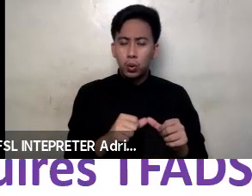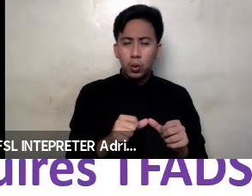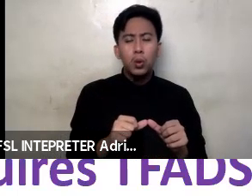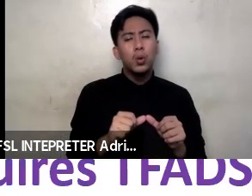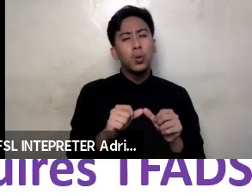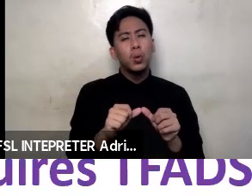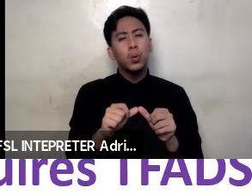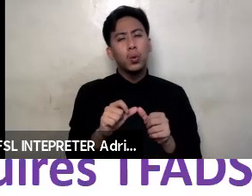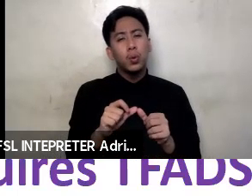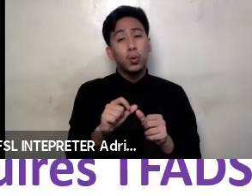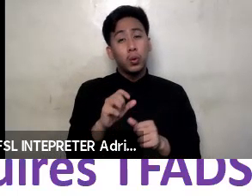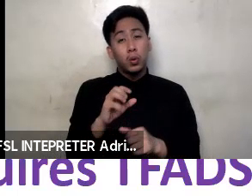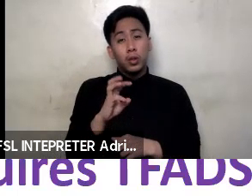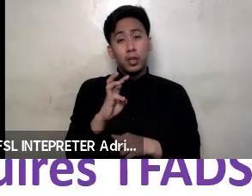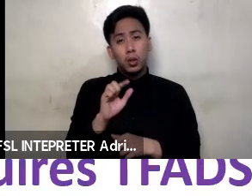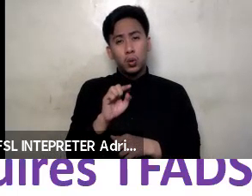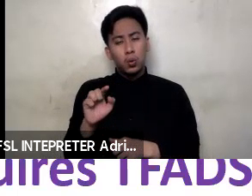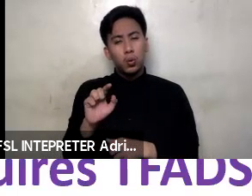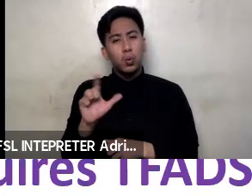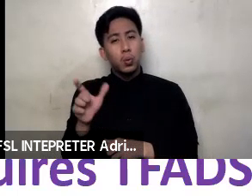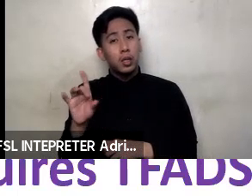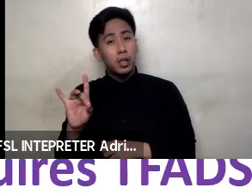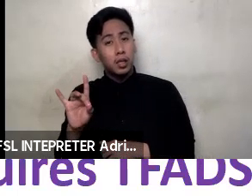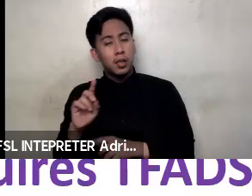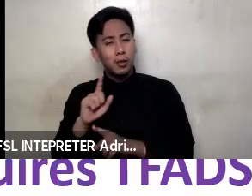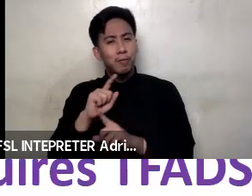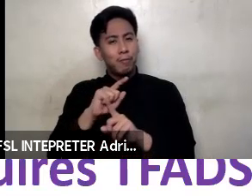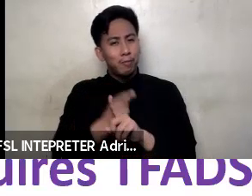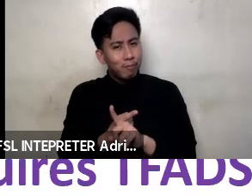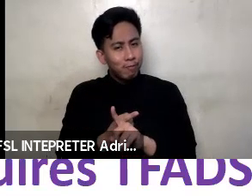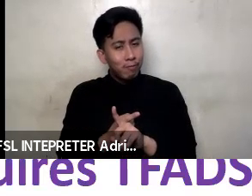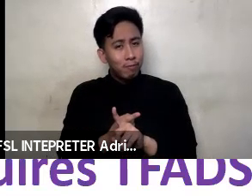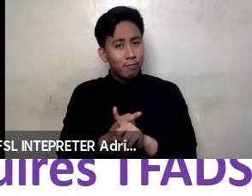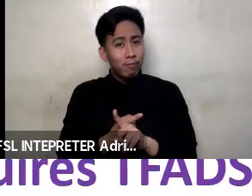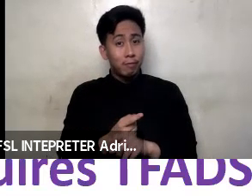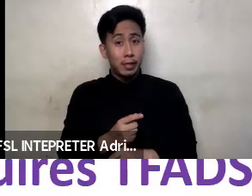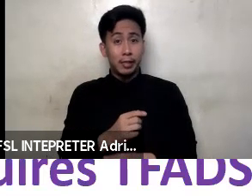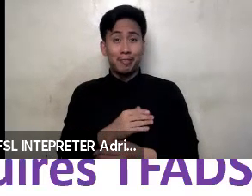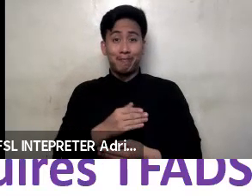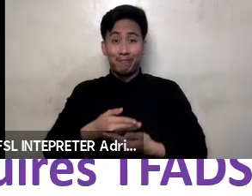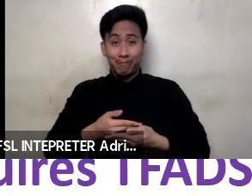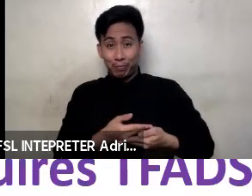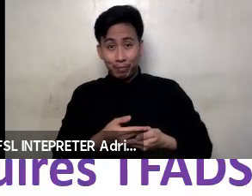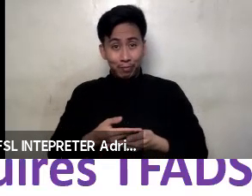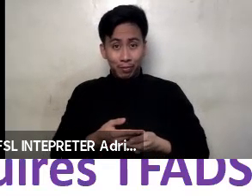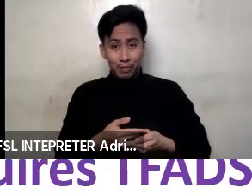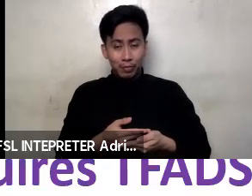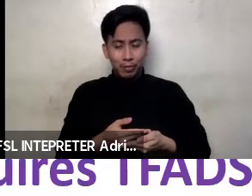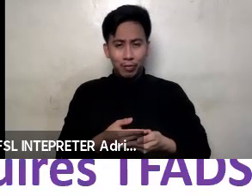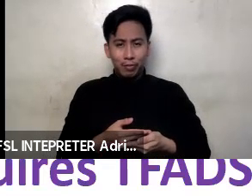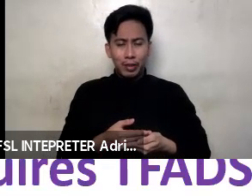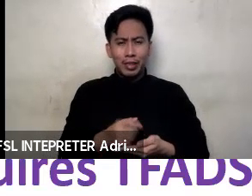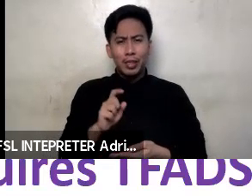beyond. And then dapat frequent, no? Makita natin dito na for a child na breastfed, age 6 to 8 months old, kailangan 2 times a